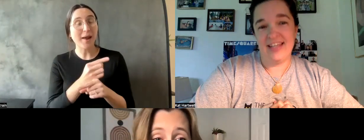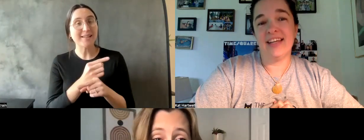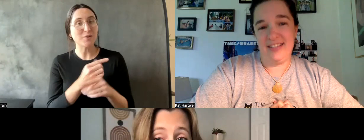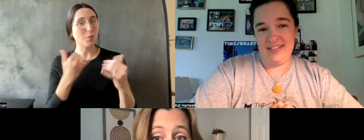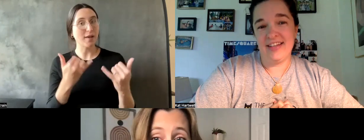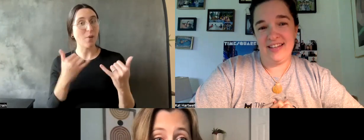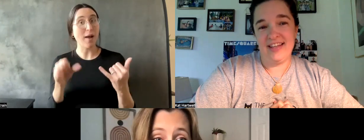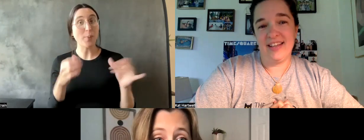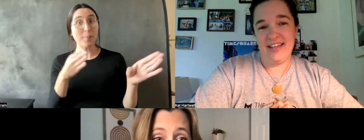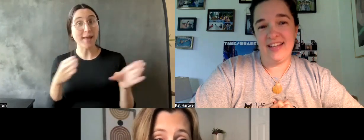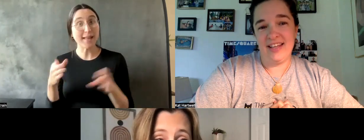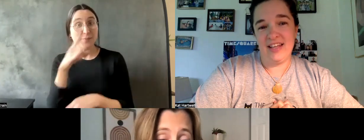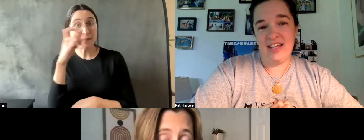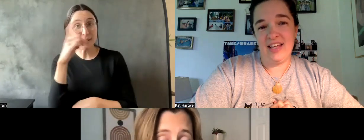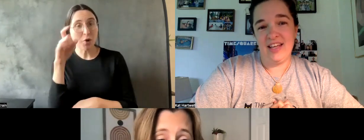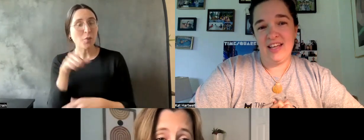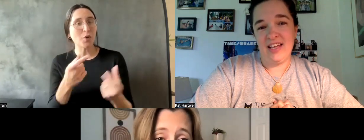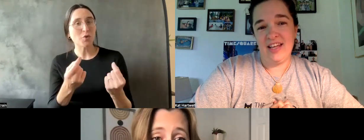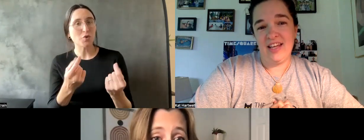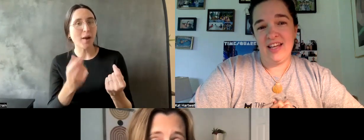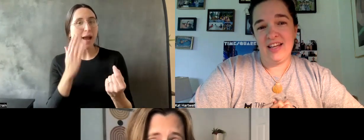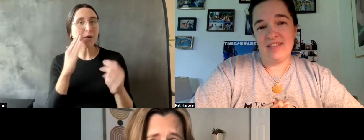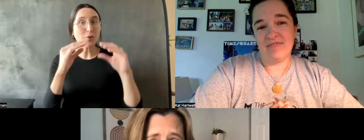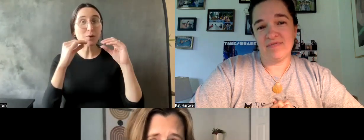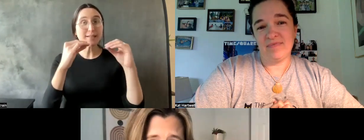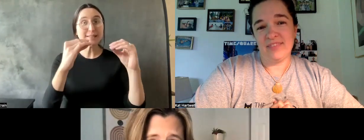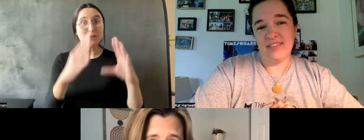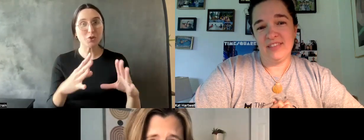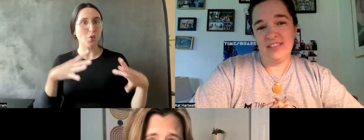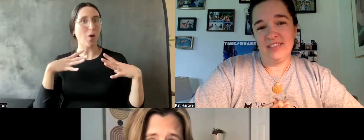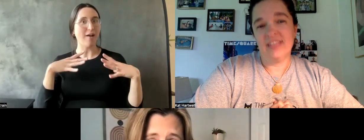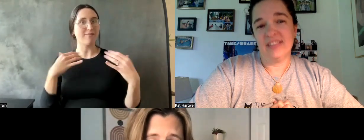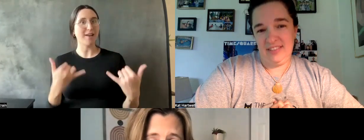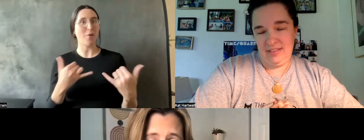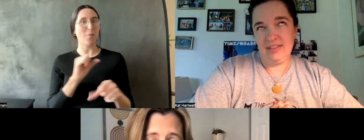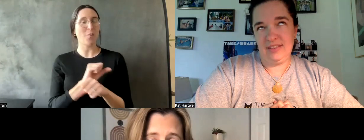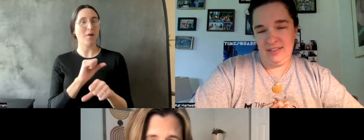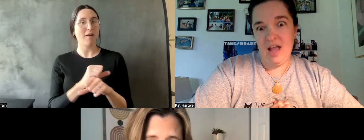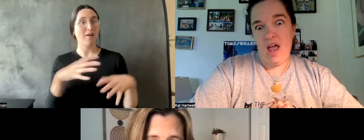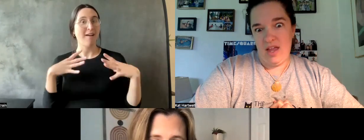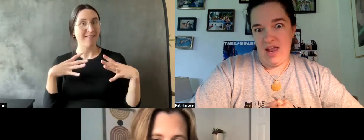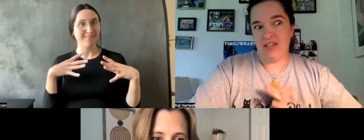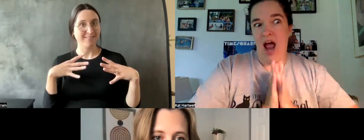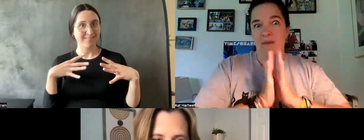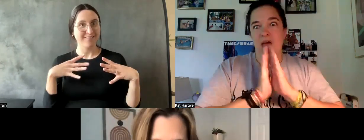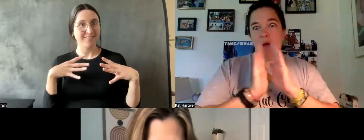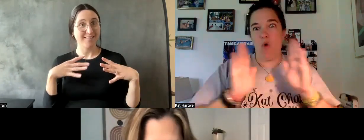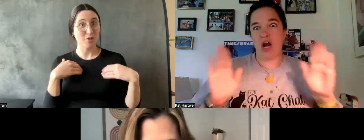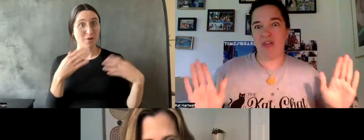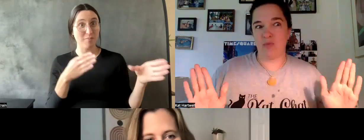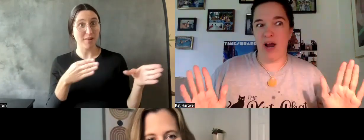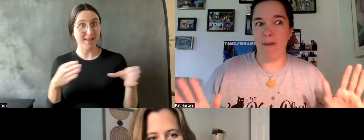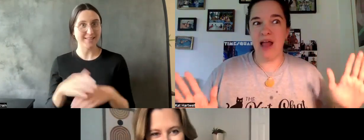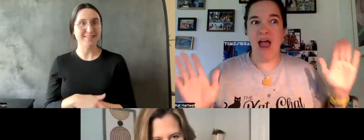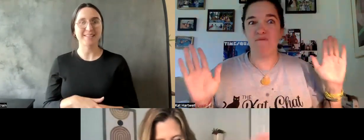other plans for the summer? What are you doing? You're a teacher, so now we're off, right? We're off for the summer? Yeah. I am not